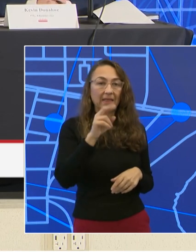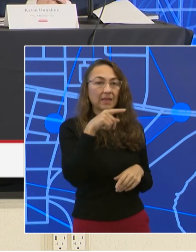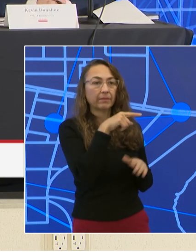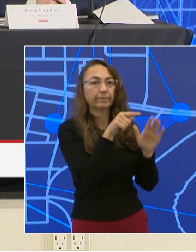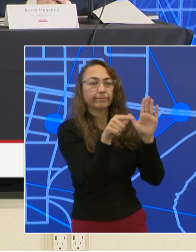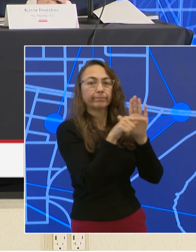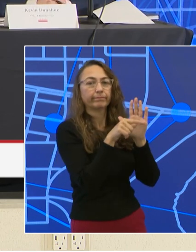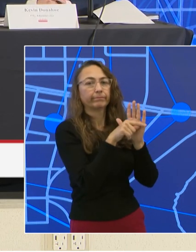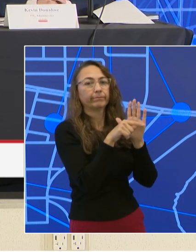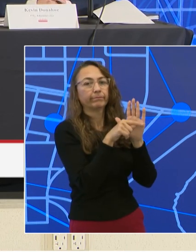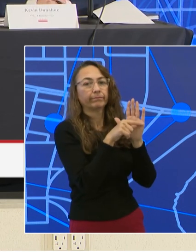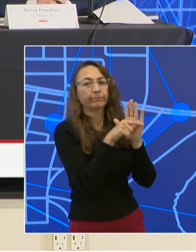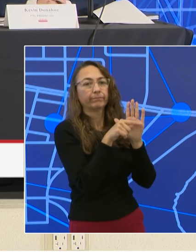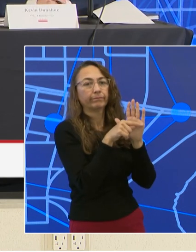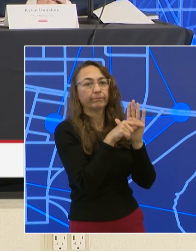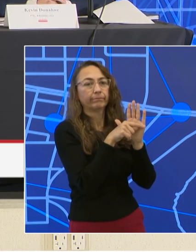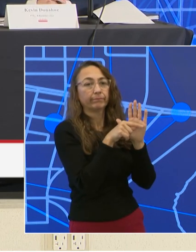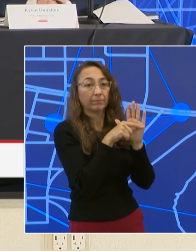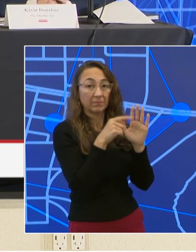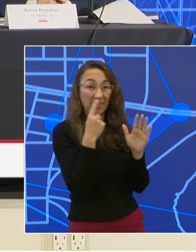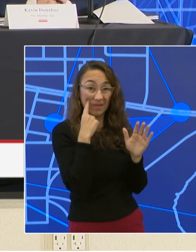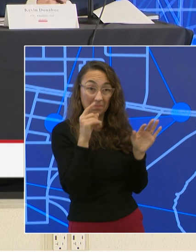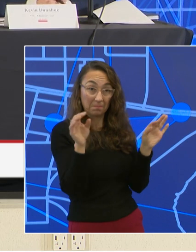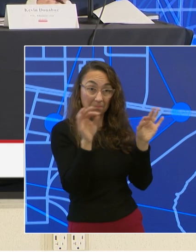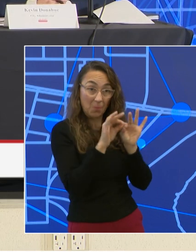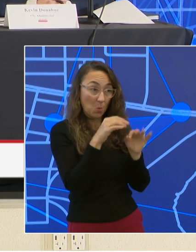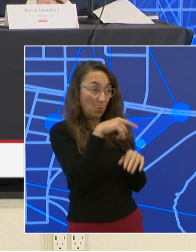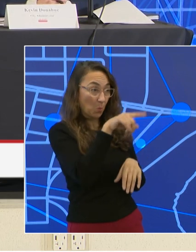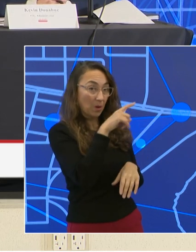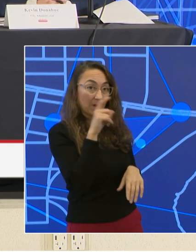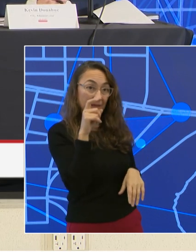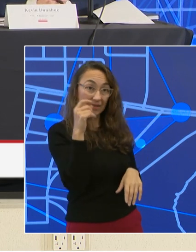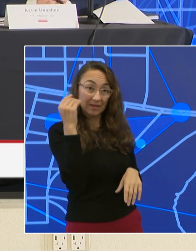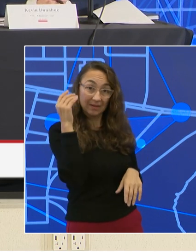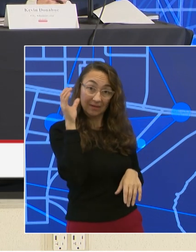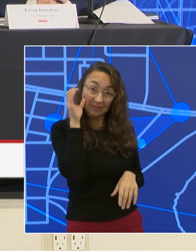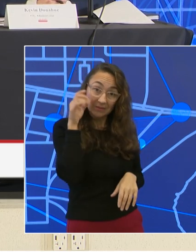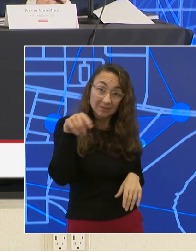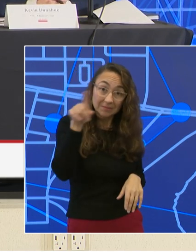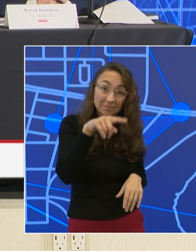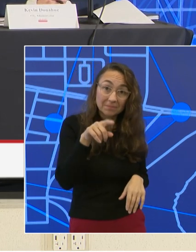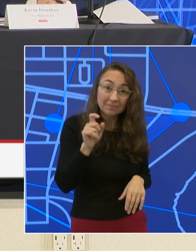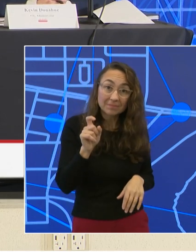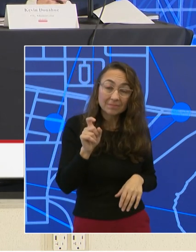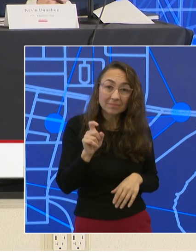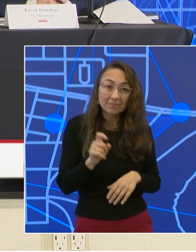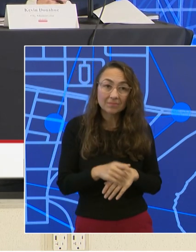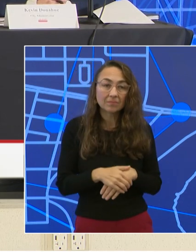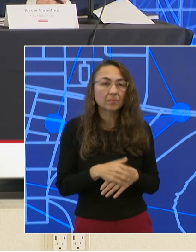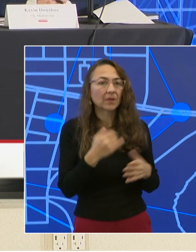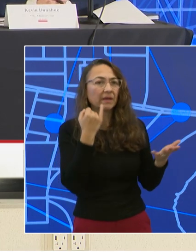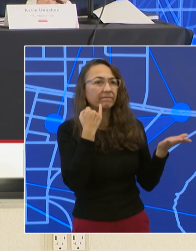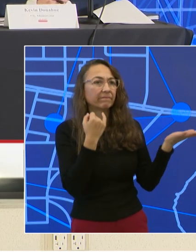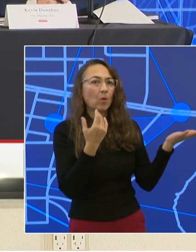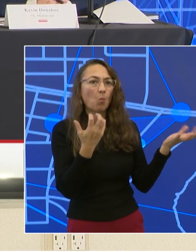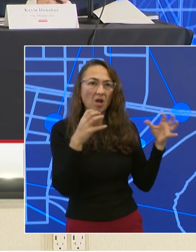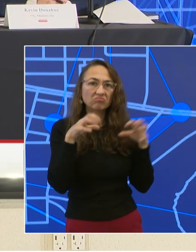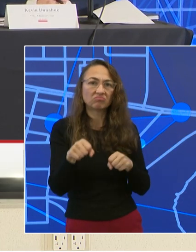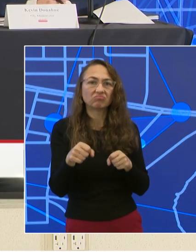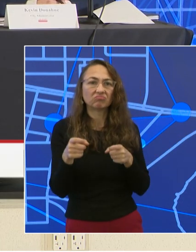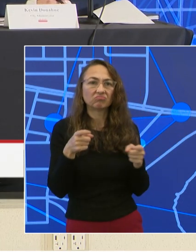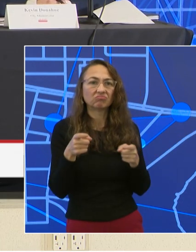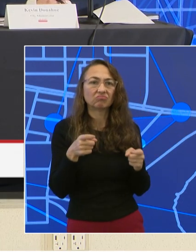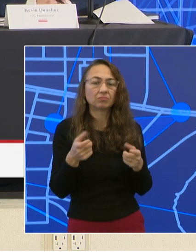considering whether or not to take that drastic step of taking over your police department, the city police. So, Mark,